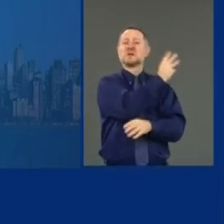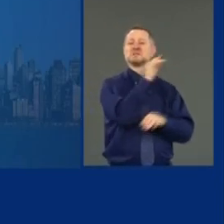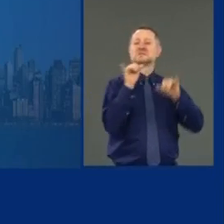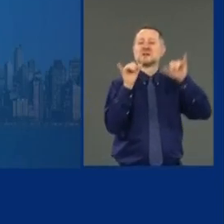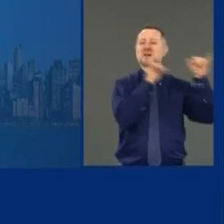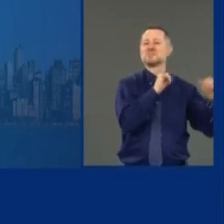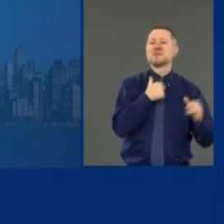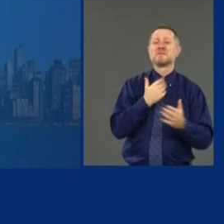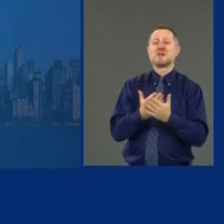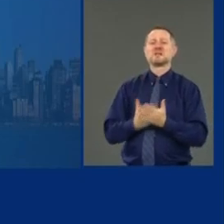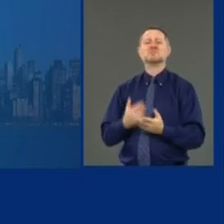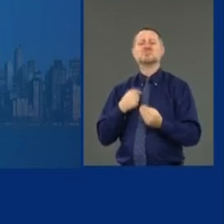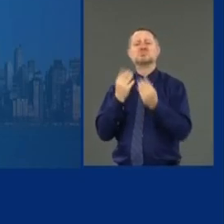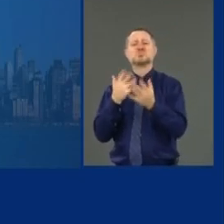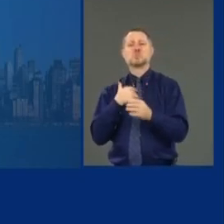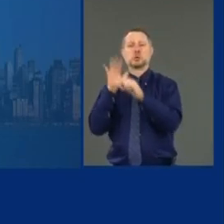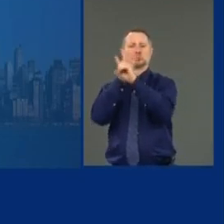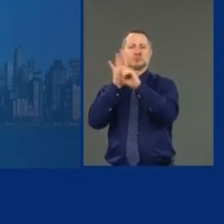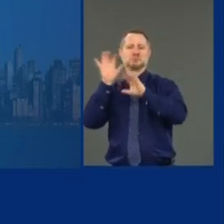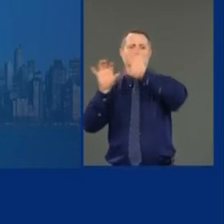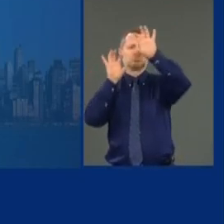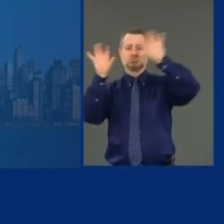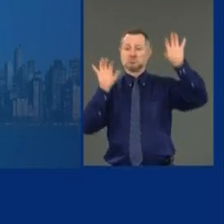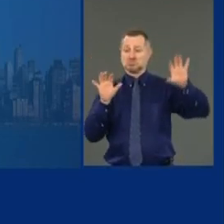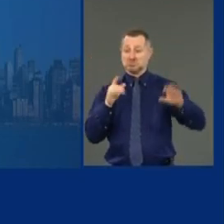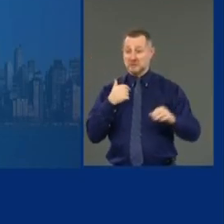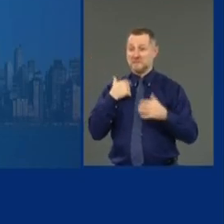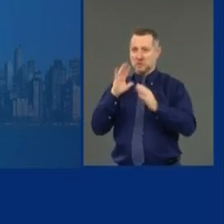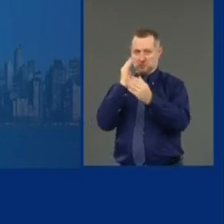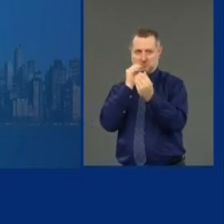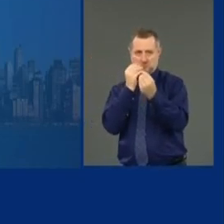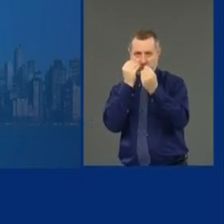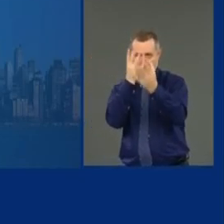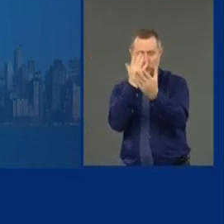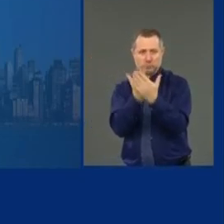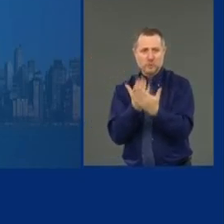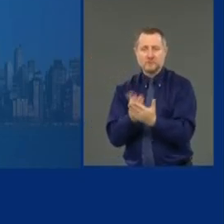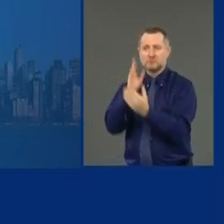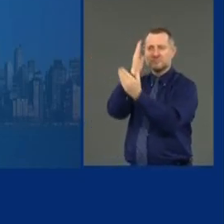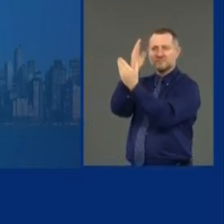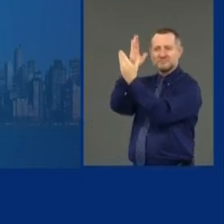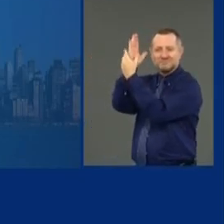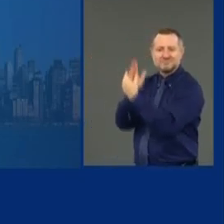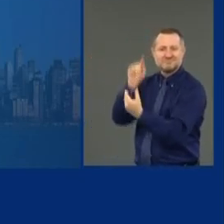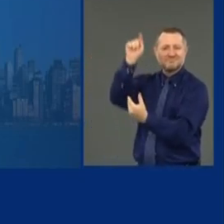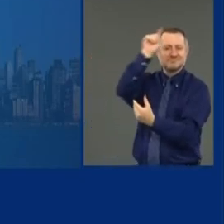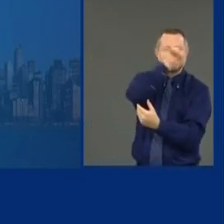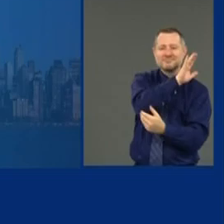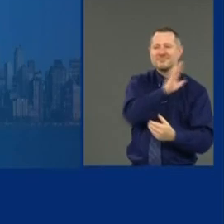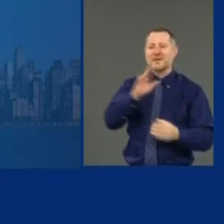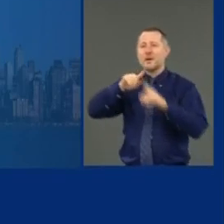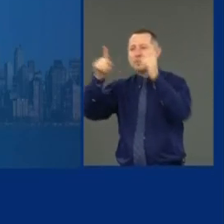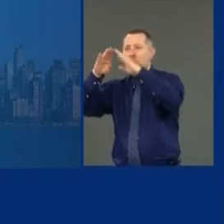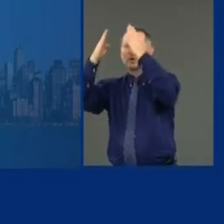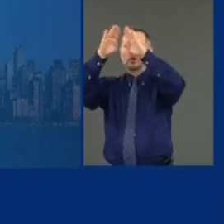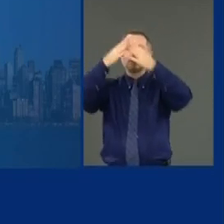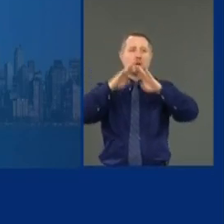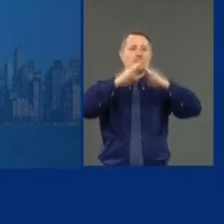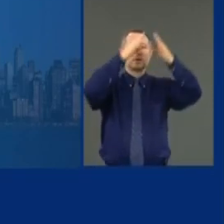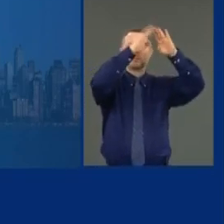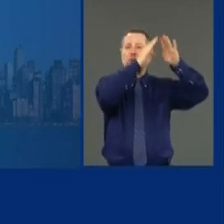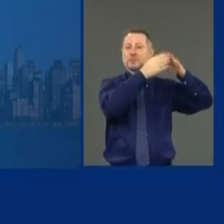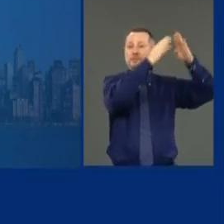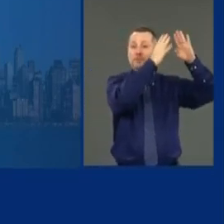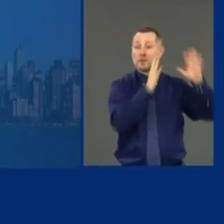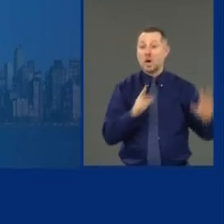Addressing the facts in each region. The other regions have all started reopening. New York City, where we had a much higher